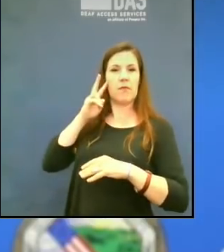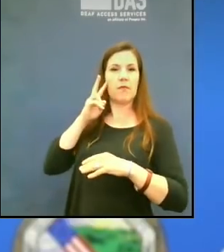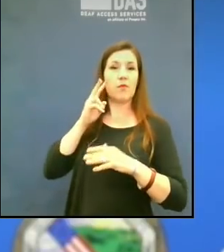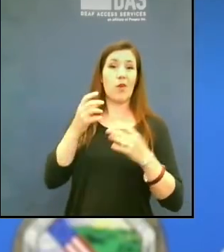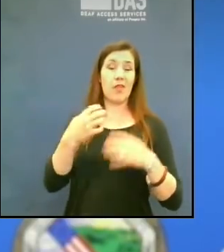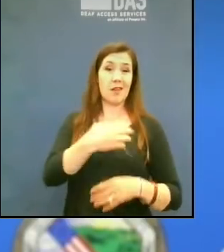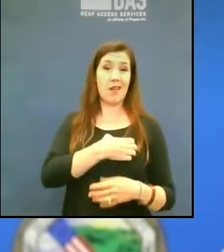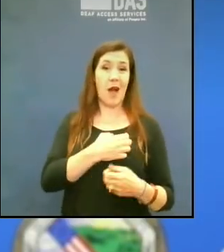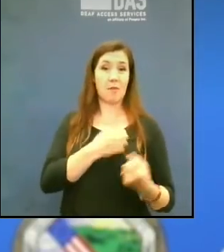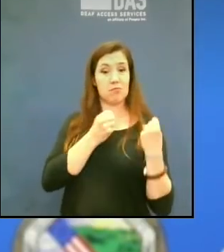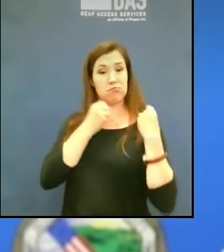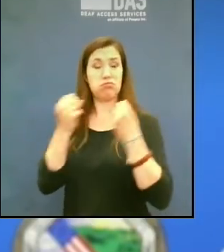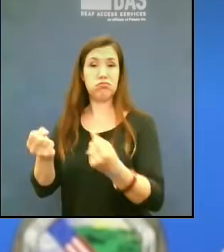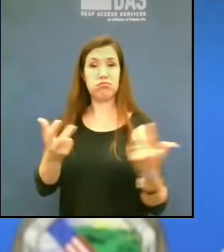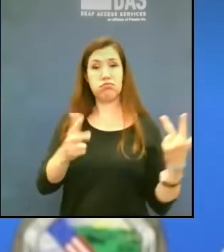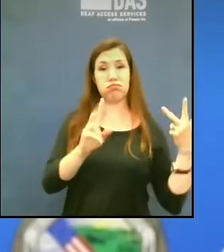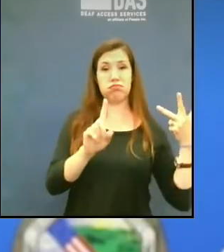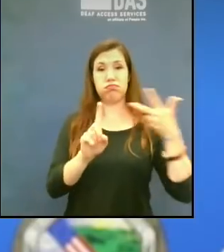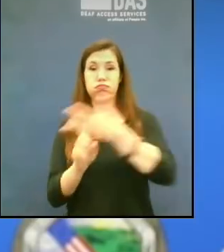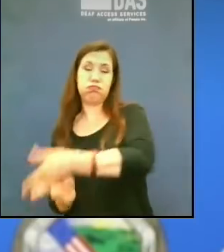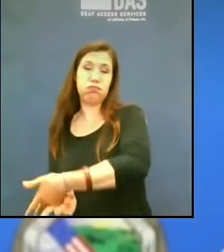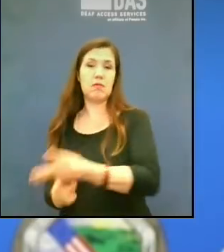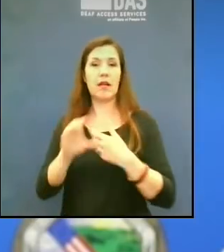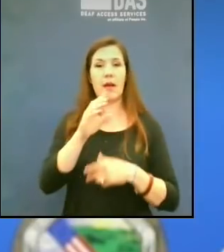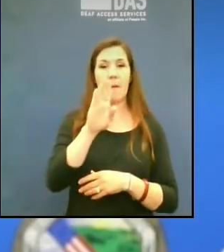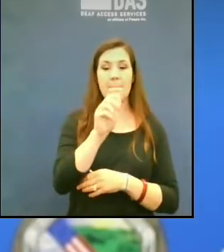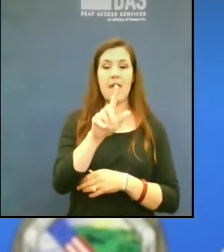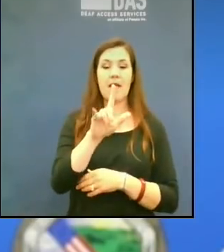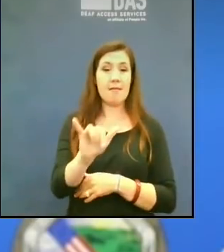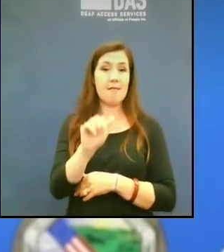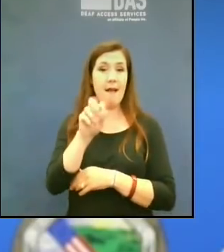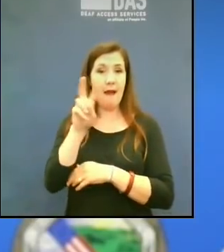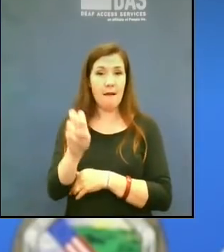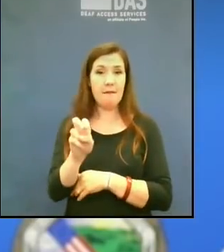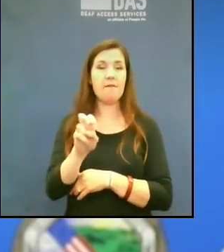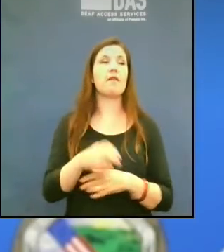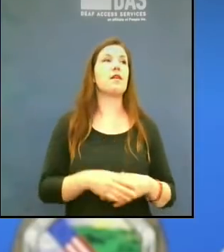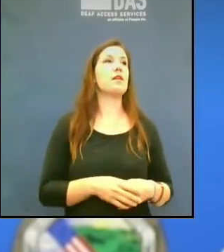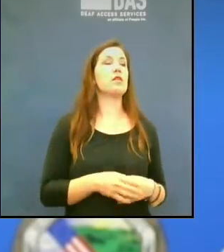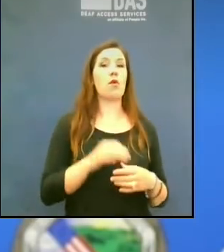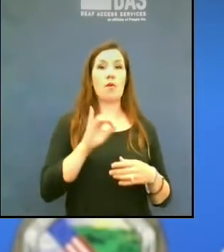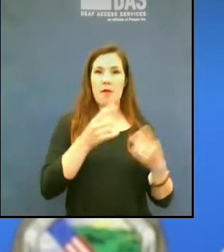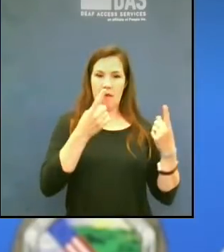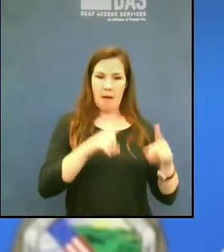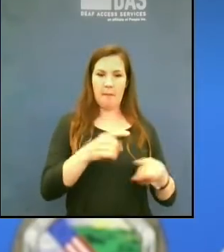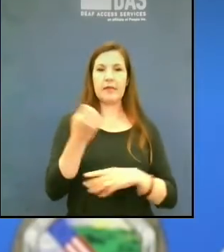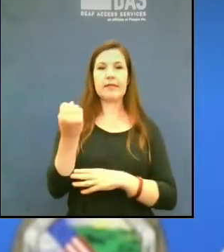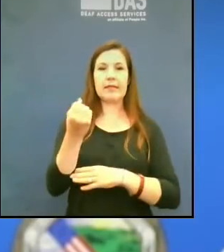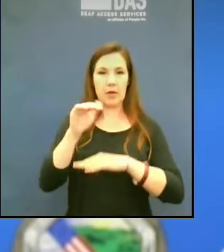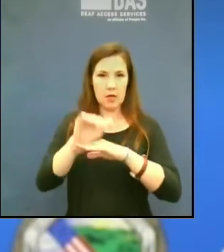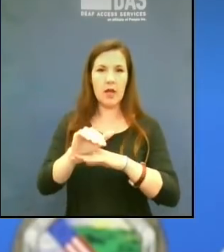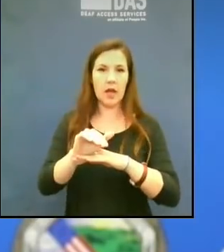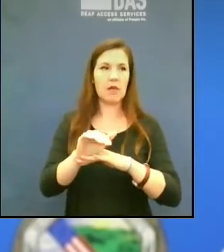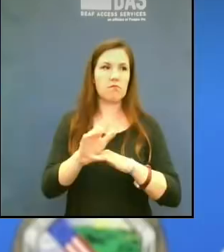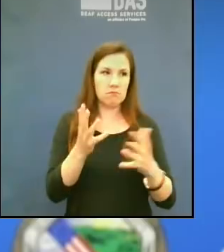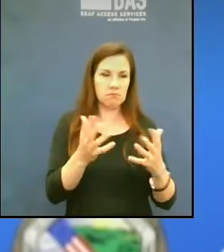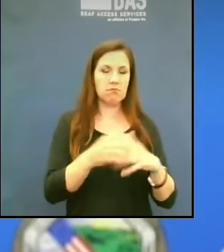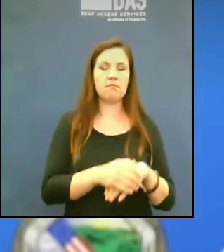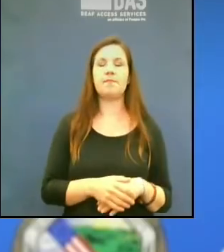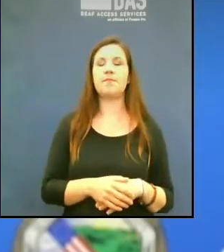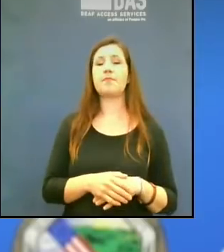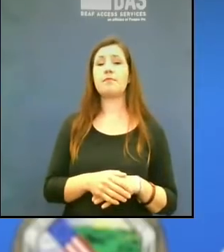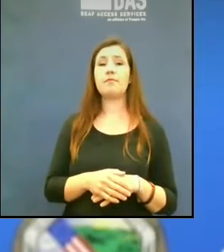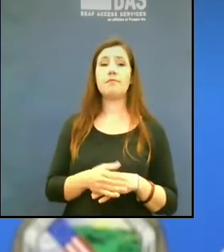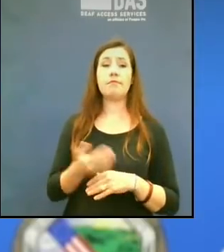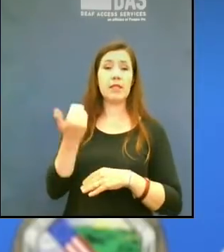down on Bailey Avenue and the incidences that had happened on Saturday night. But yesterday was a quiet night.